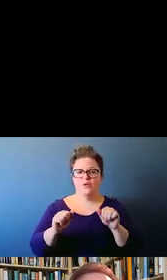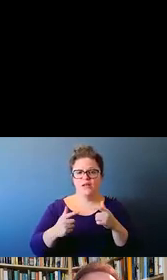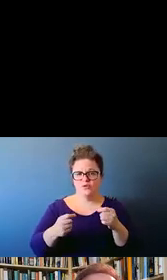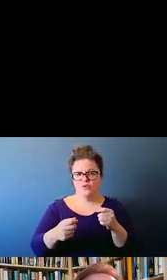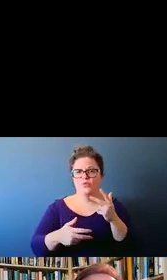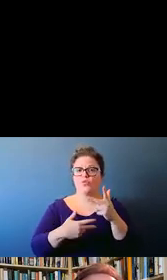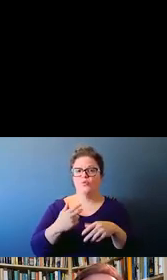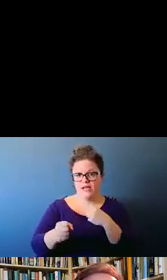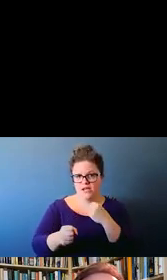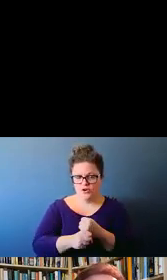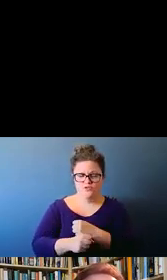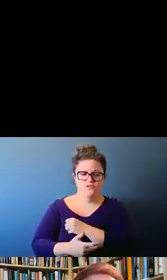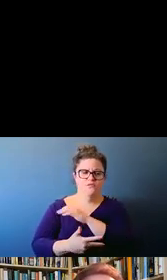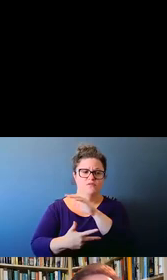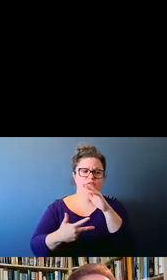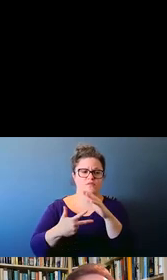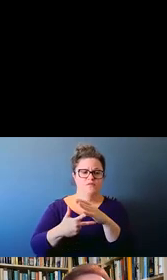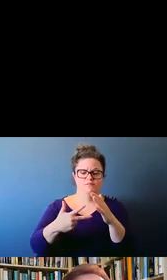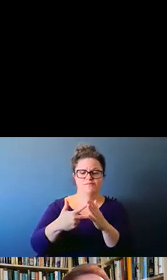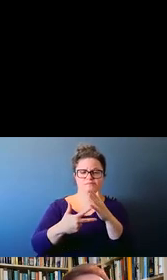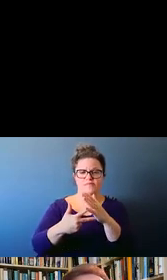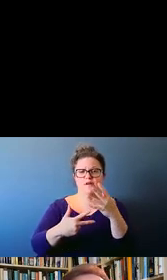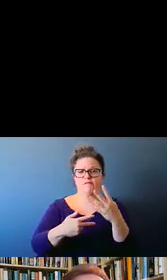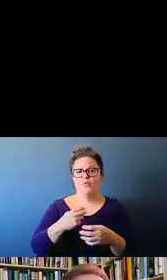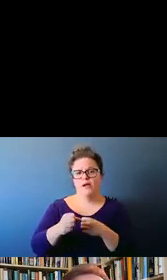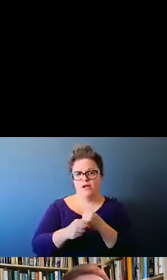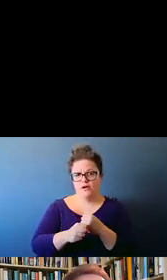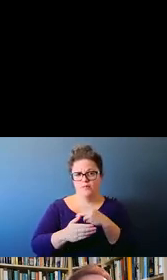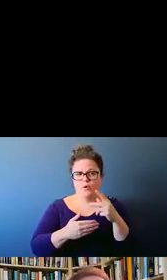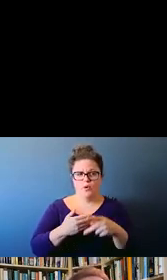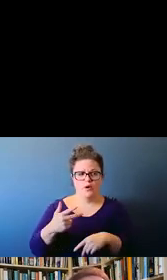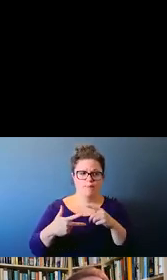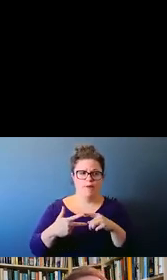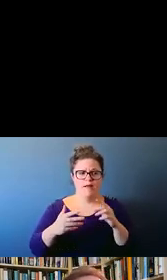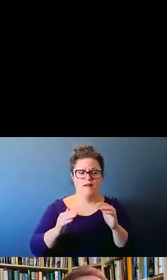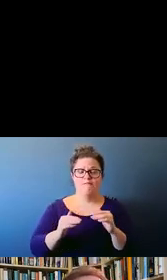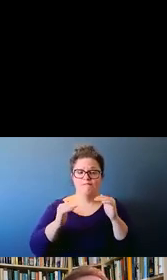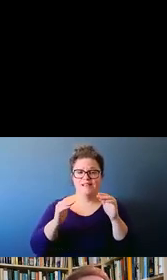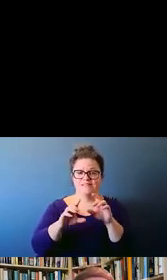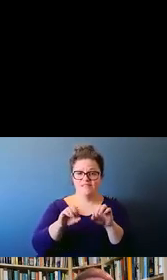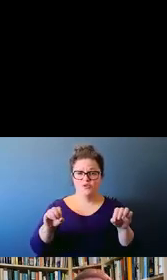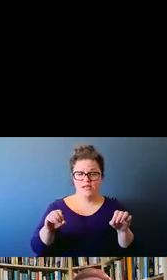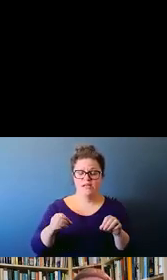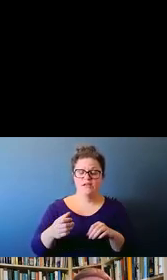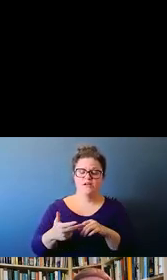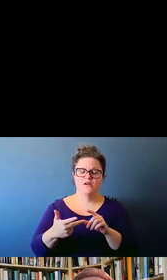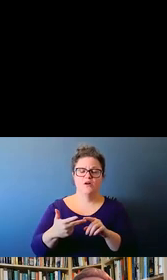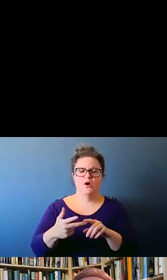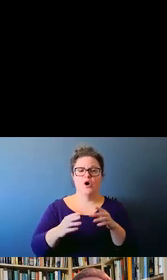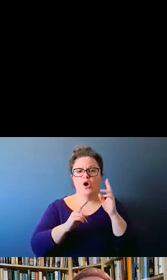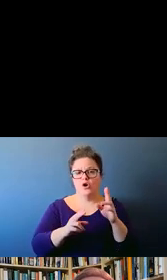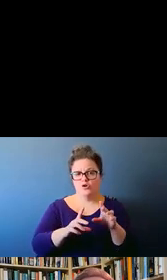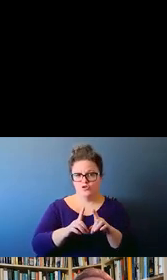3 years. And then we have 2 4-year degree programs, an advanced degree and the honors degree. And what